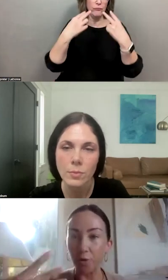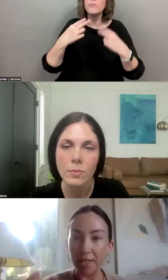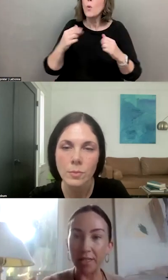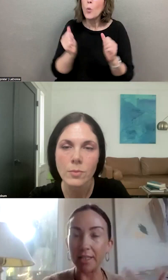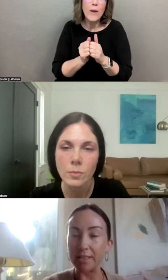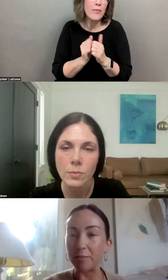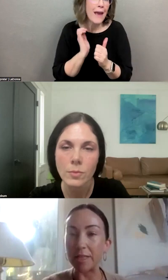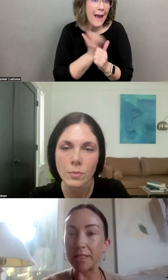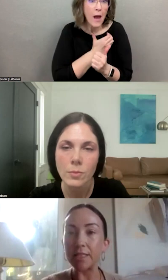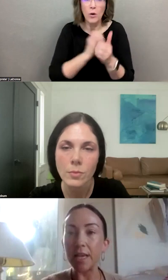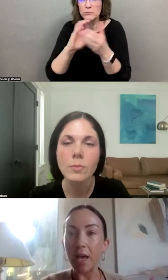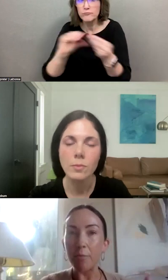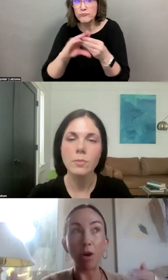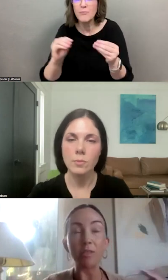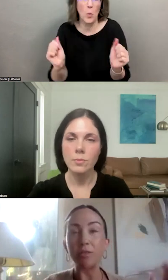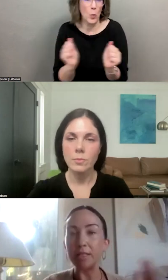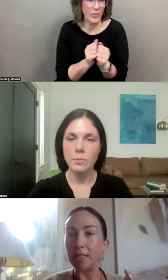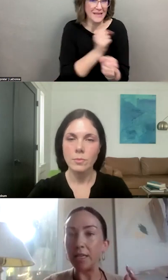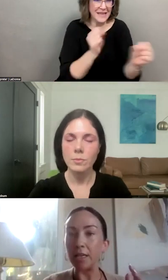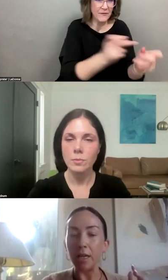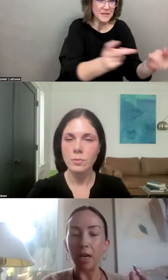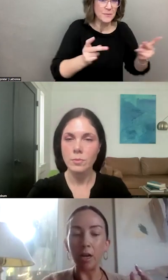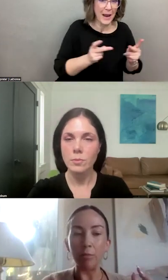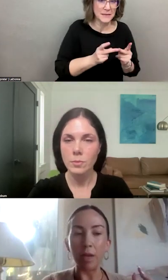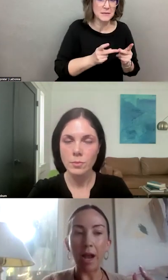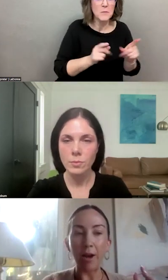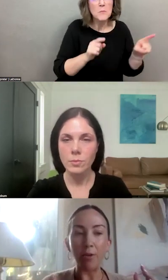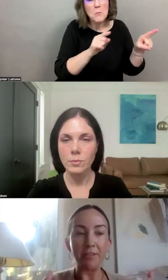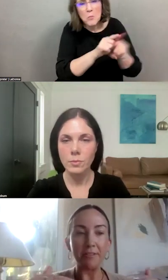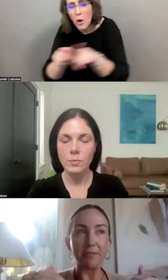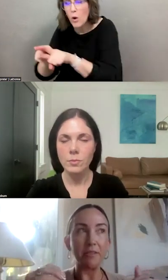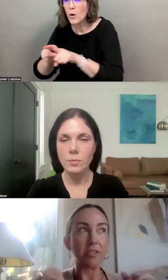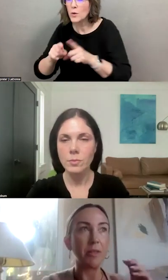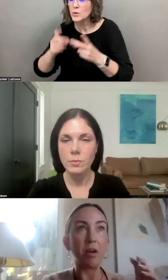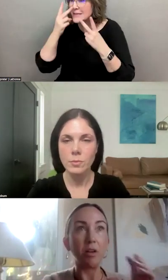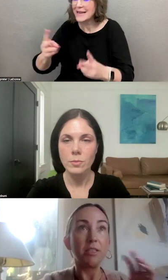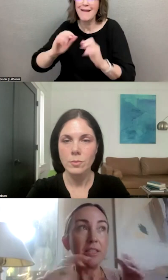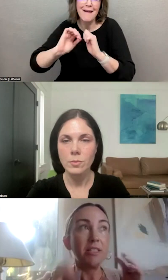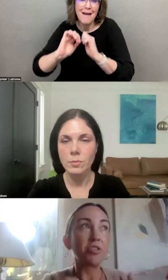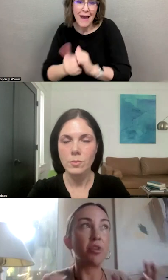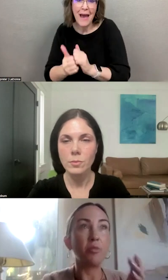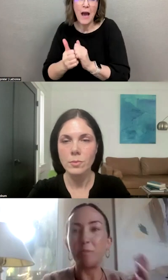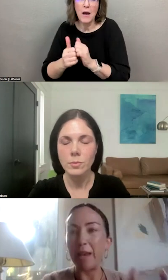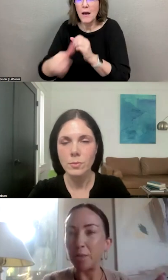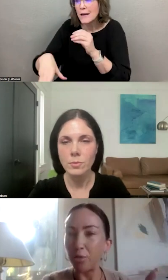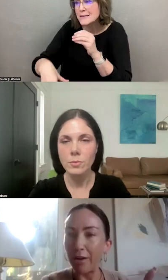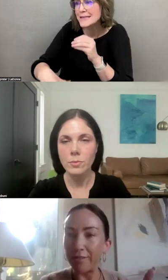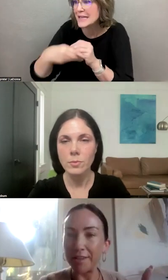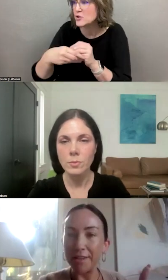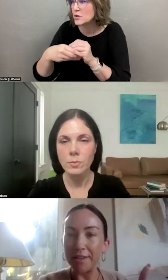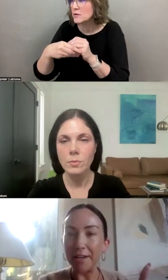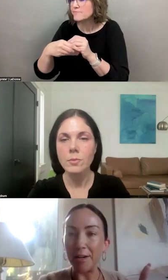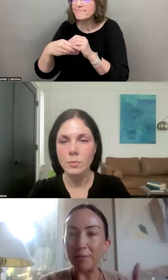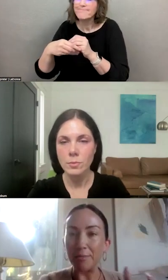and storytelling and safe spaces, but also to see how there's been an additional almost pain to